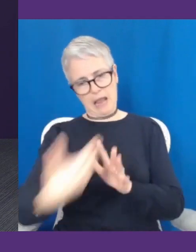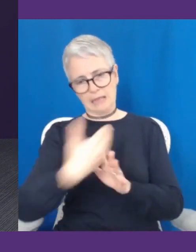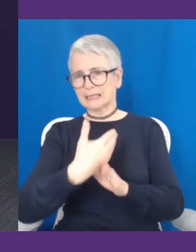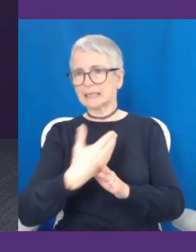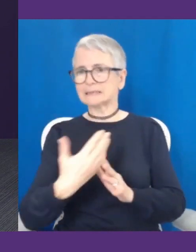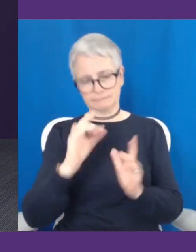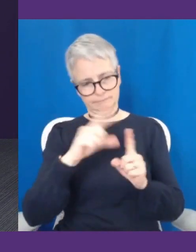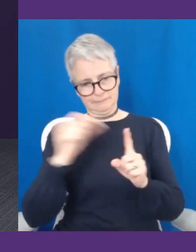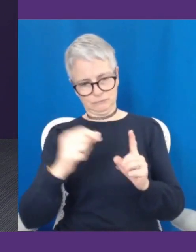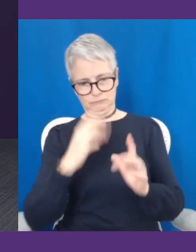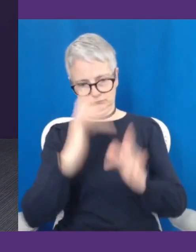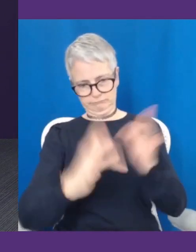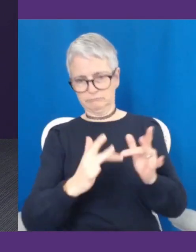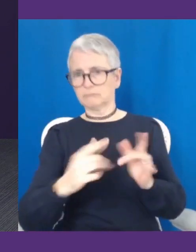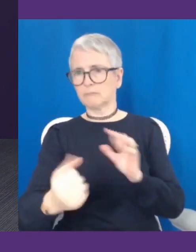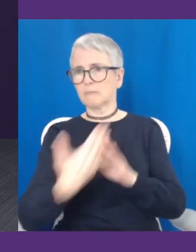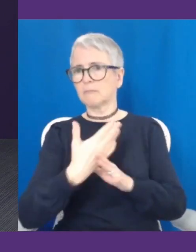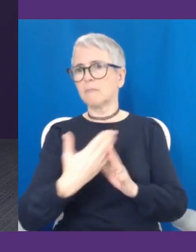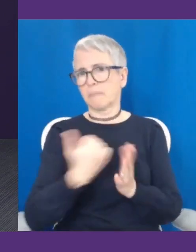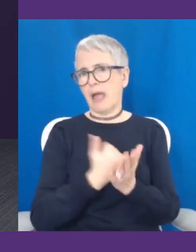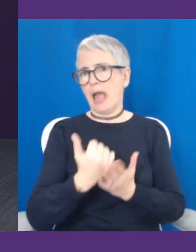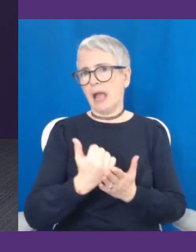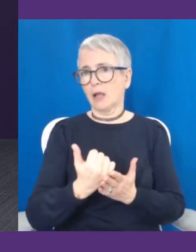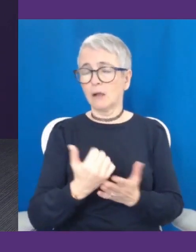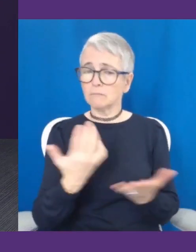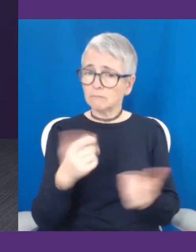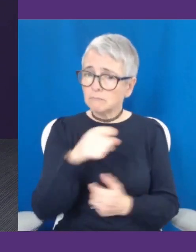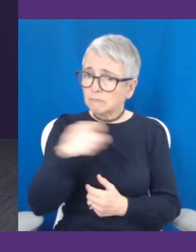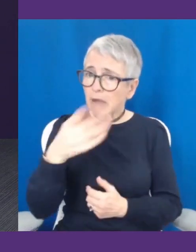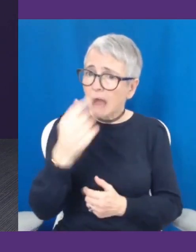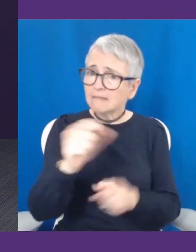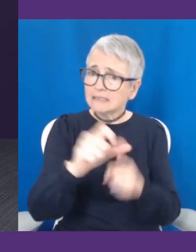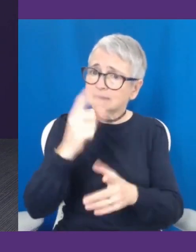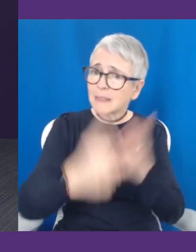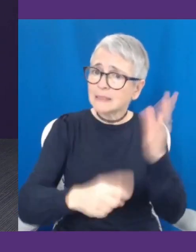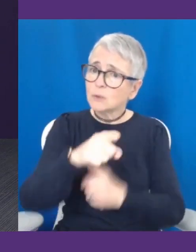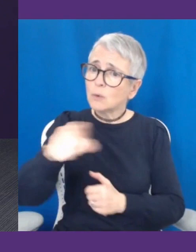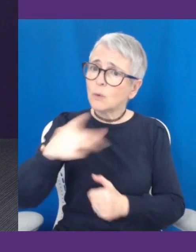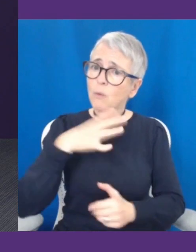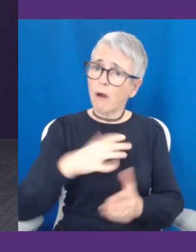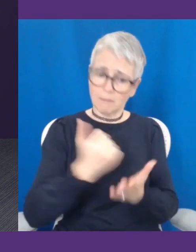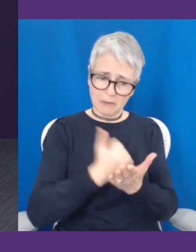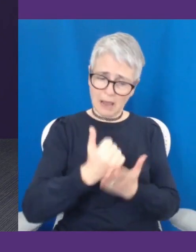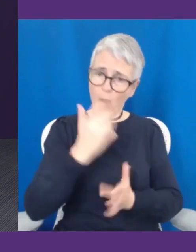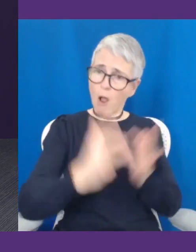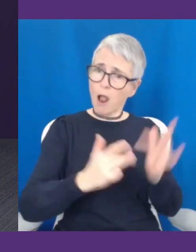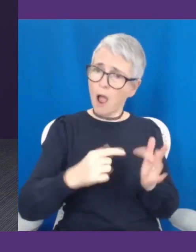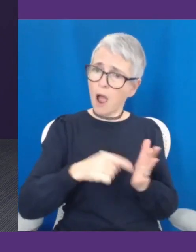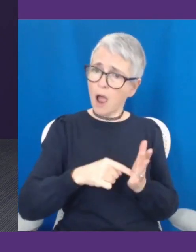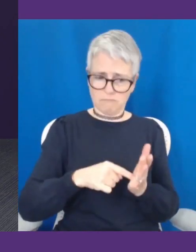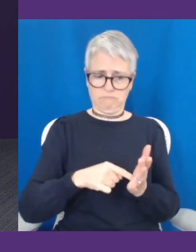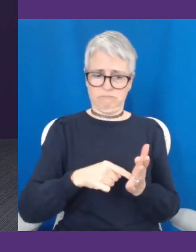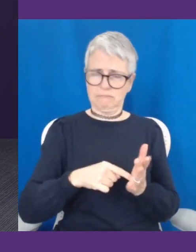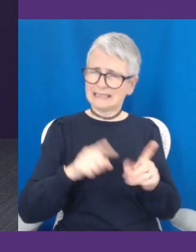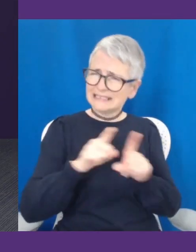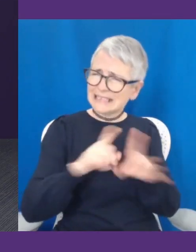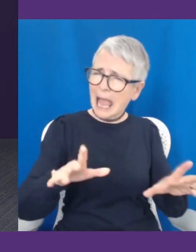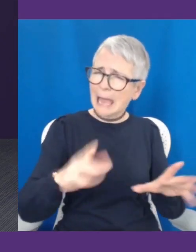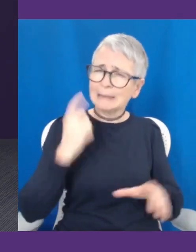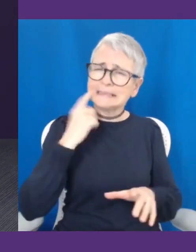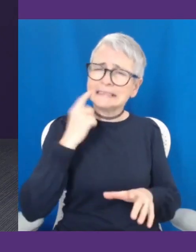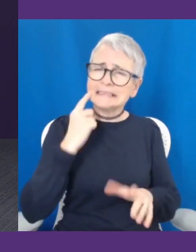types of disabilities and you want to bank online, you don't really have the same sort of choice that you do in places like the